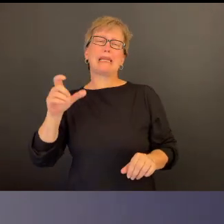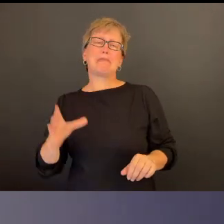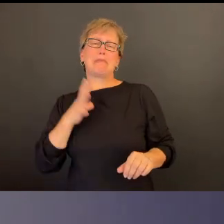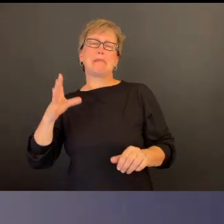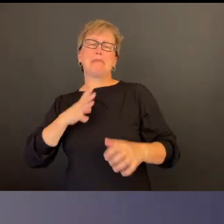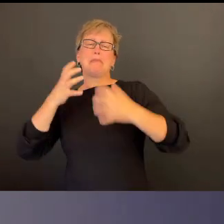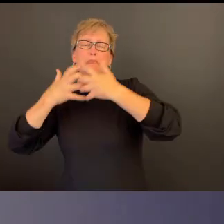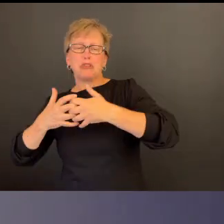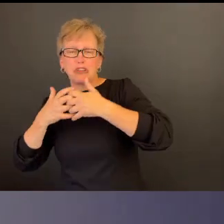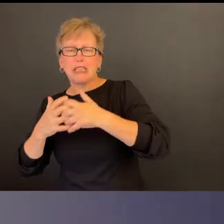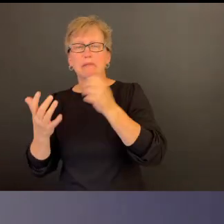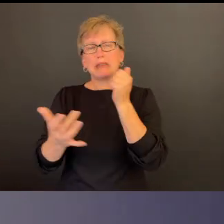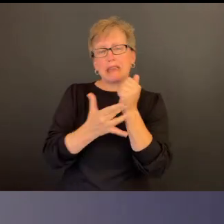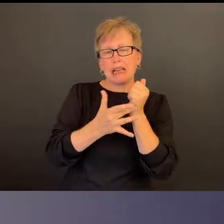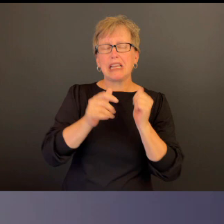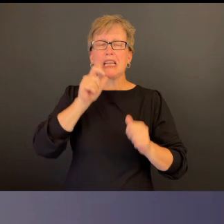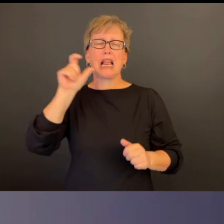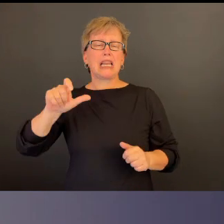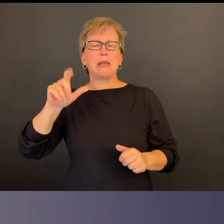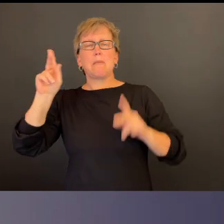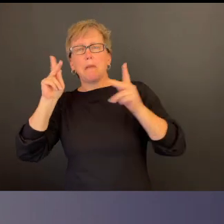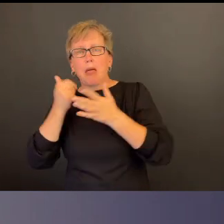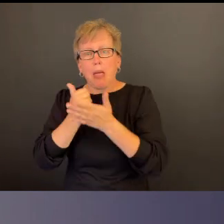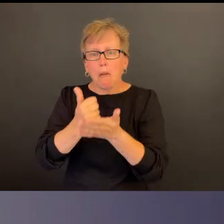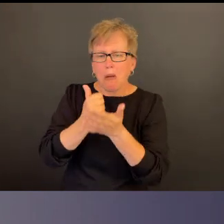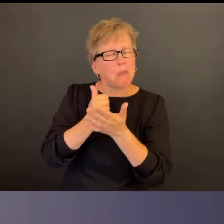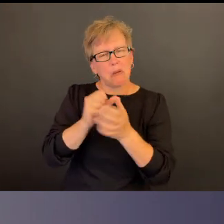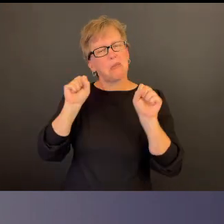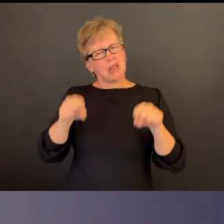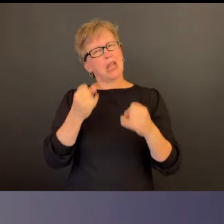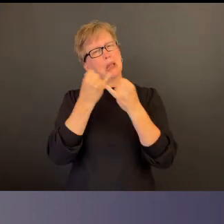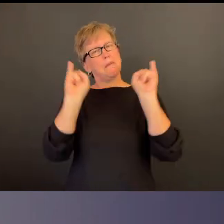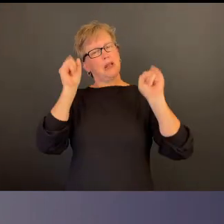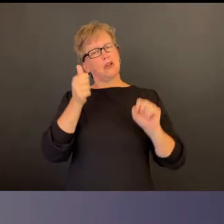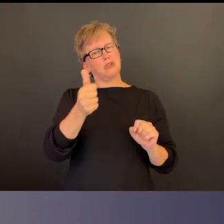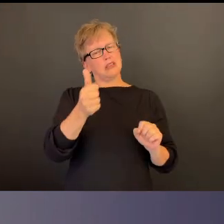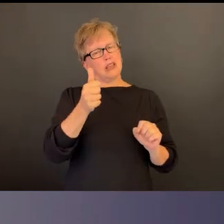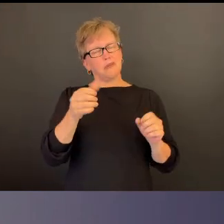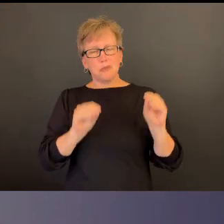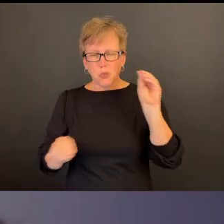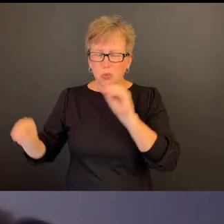position, moving. It's a therapy that can be done without